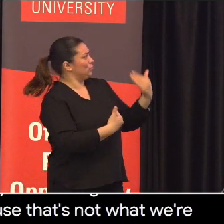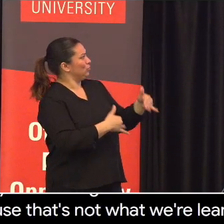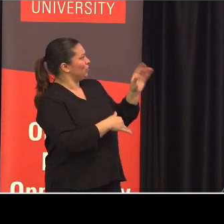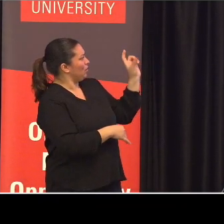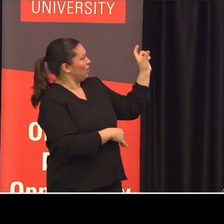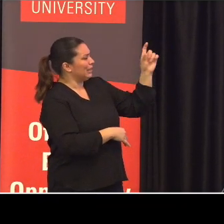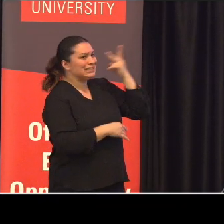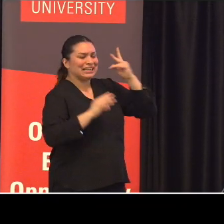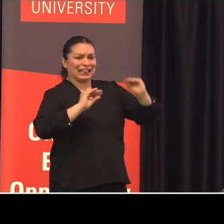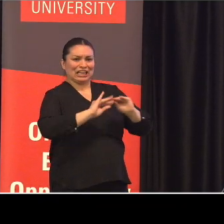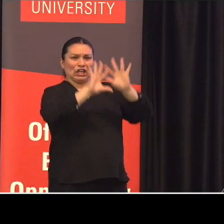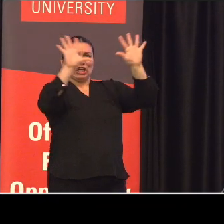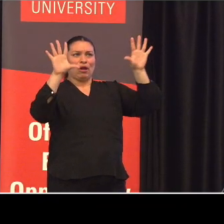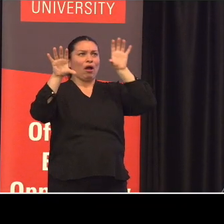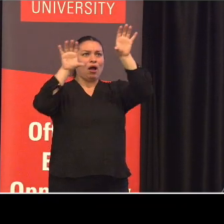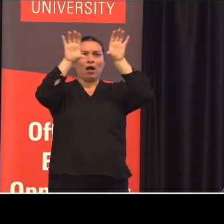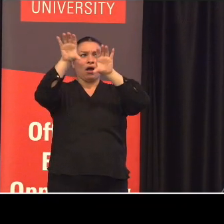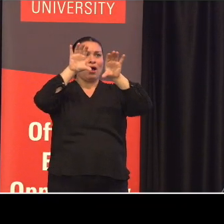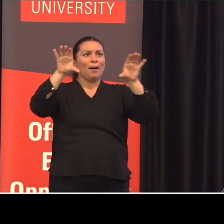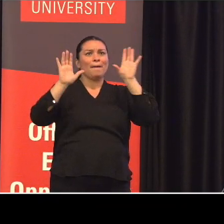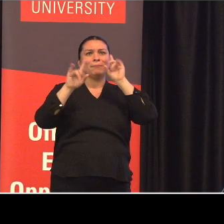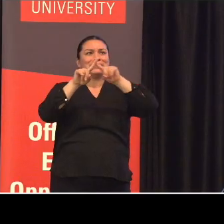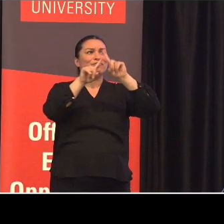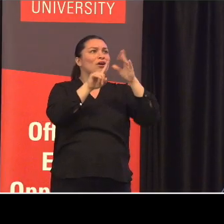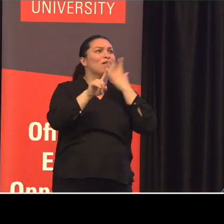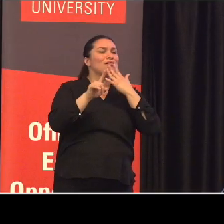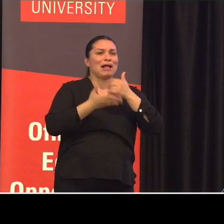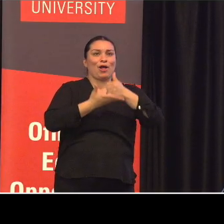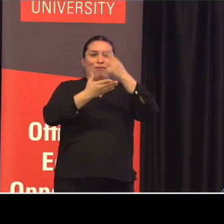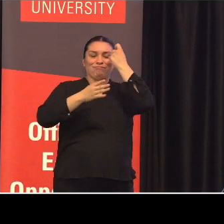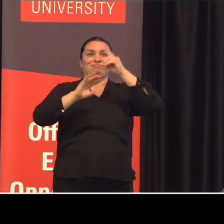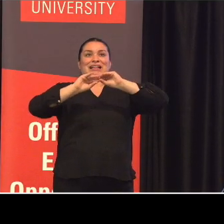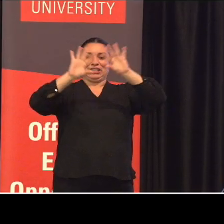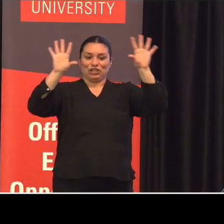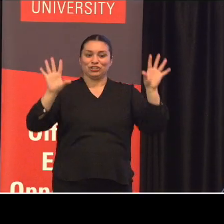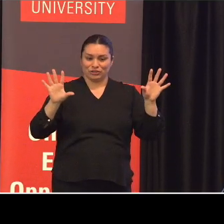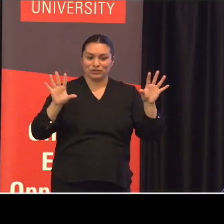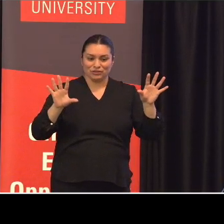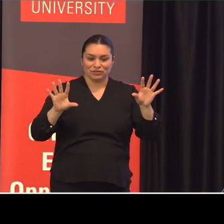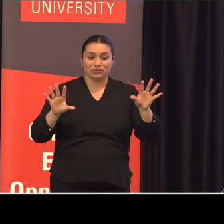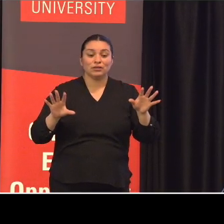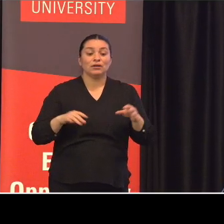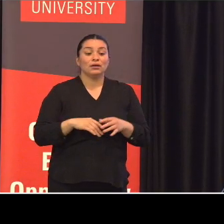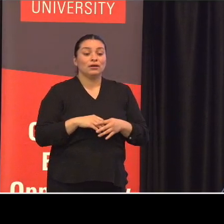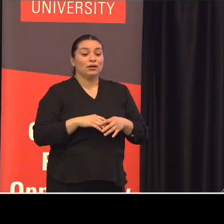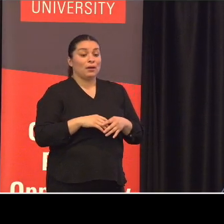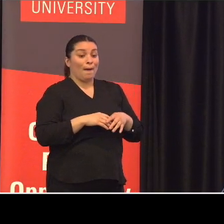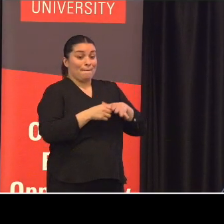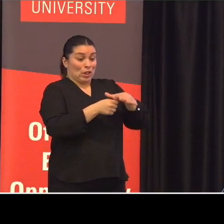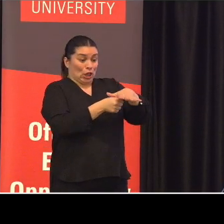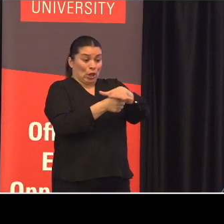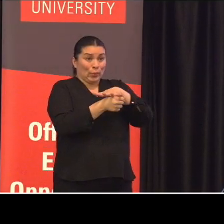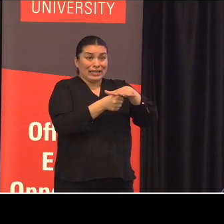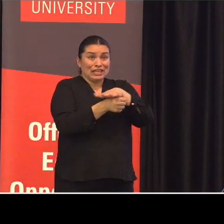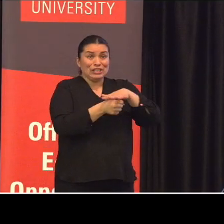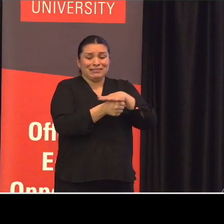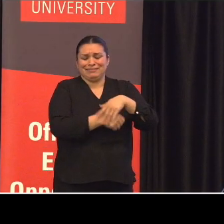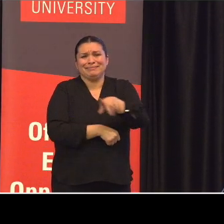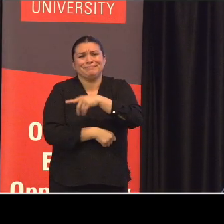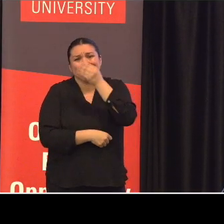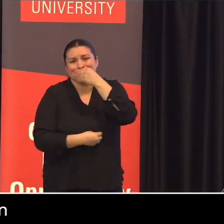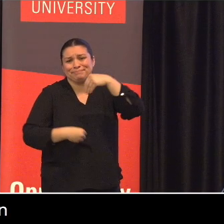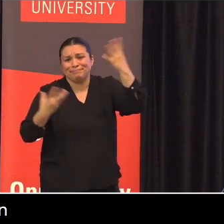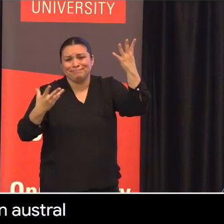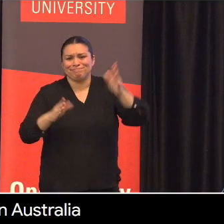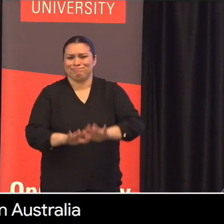learning about today. So my descriptive text might be map of Australia, where the Northern Territory is green,